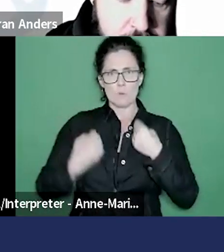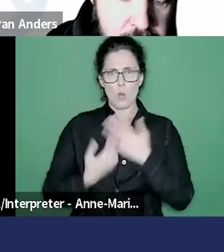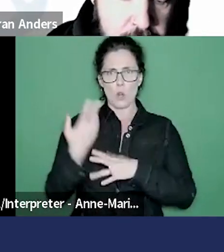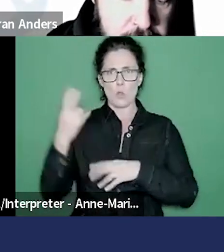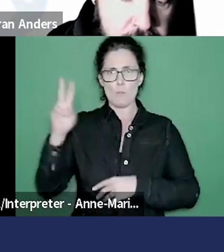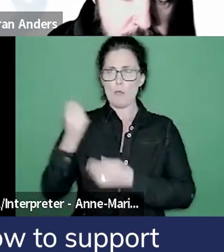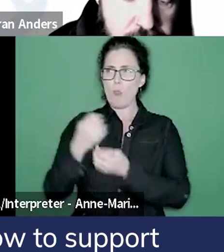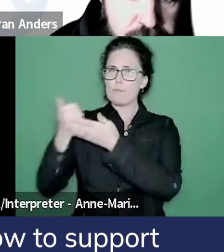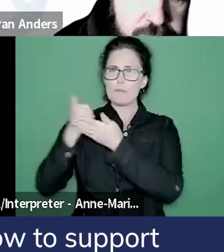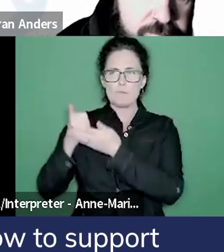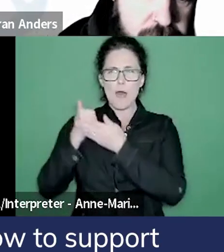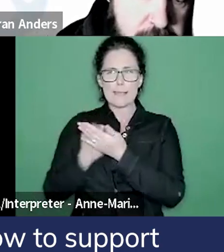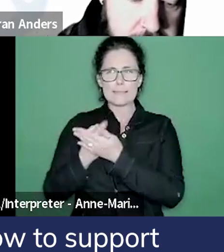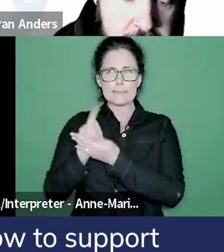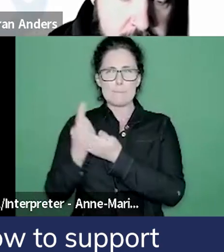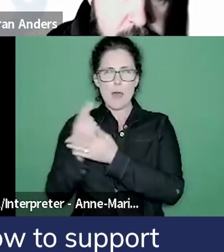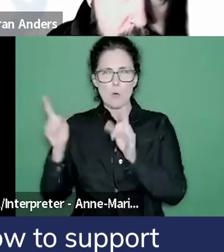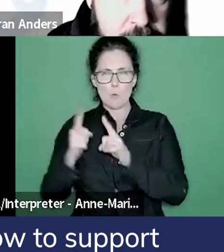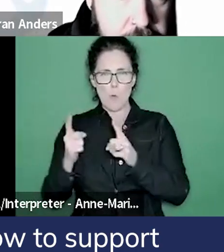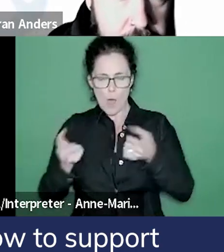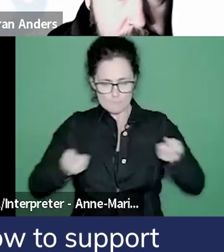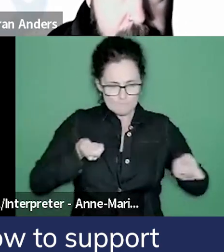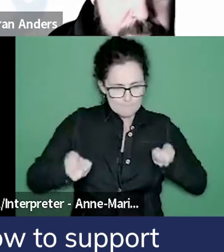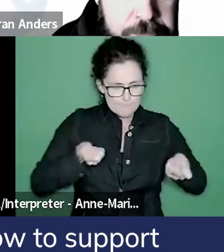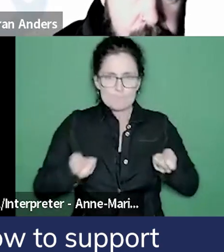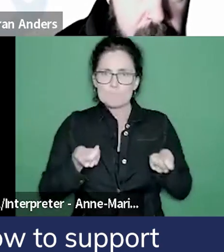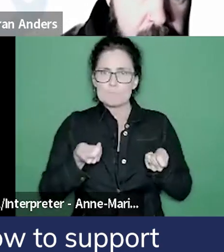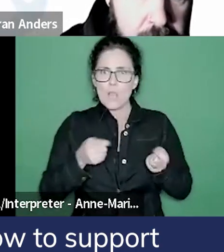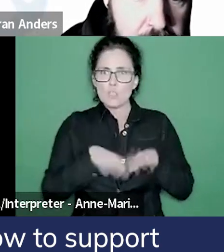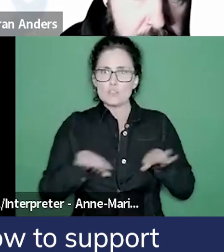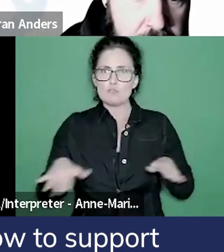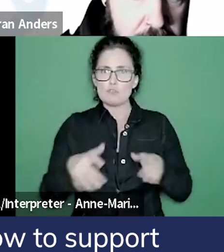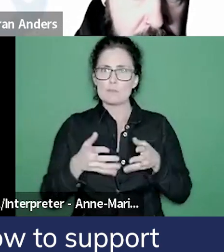support you get is around behavior management in children and how to